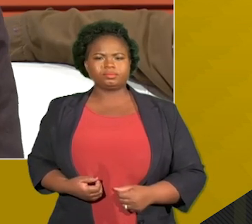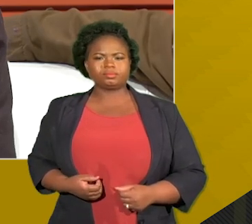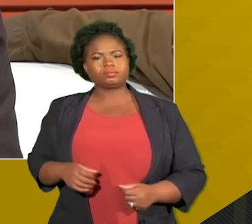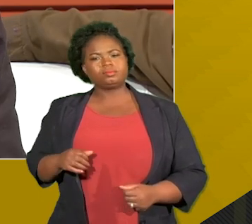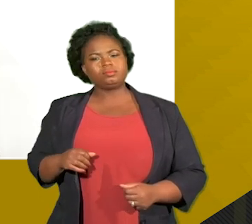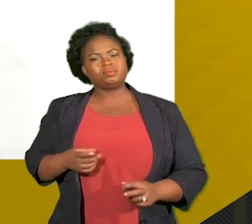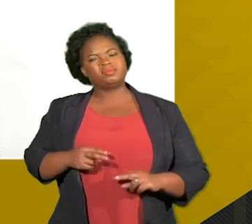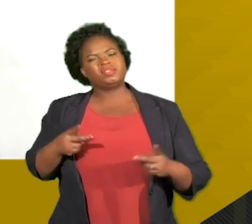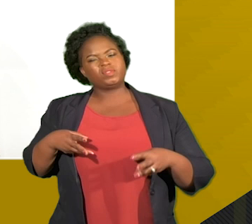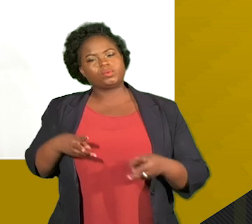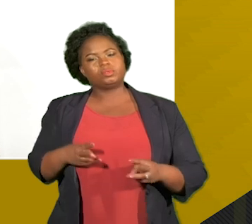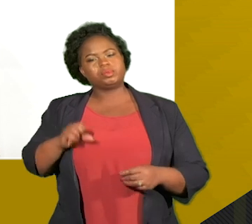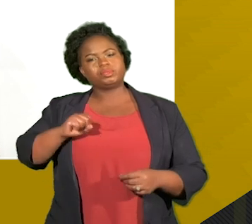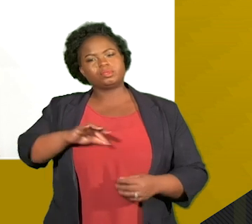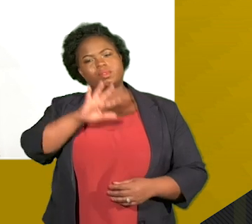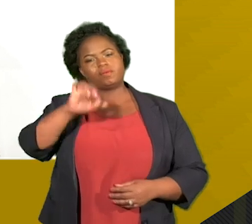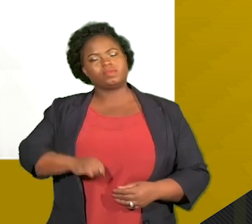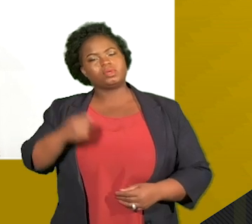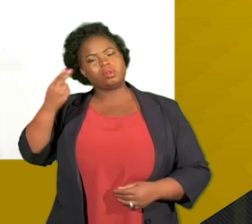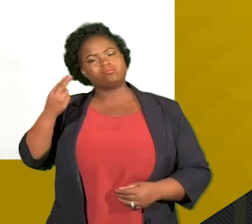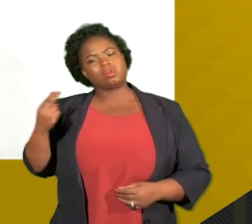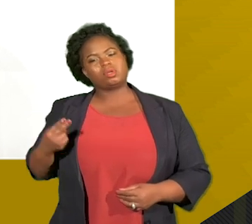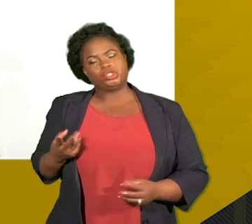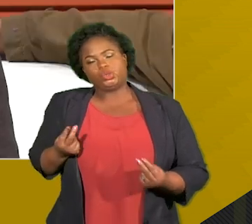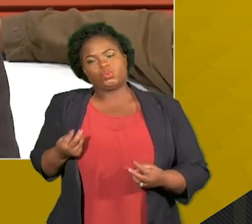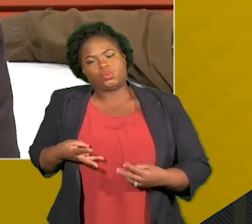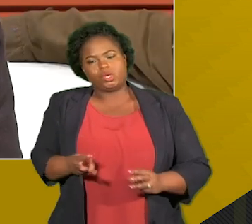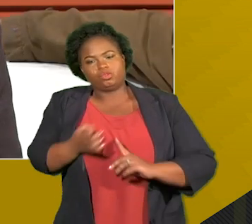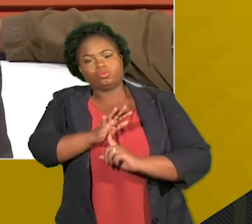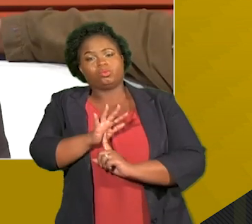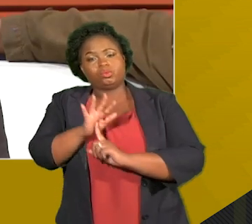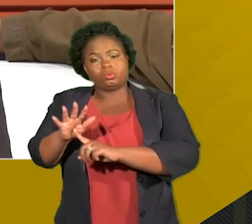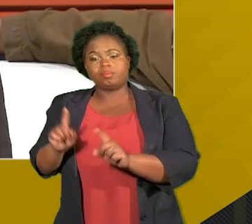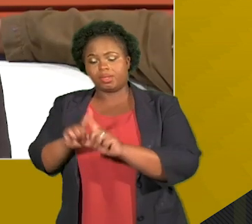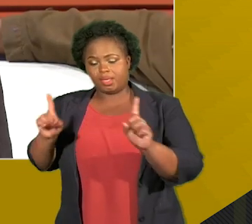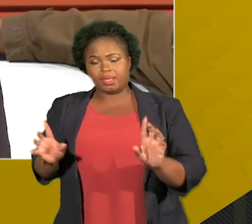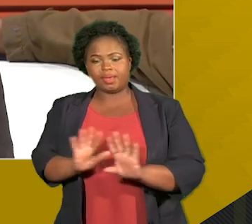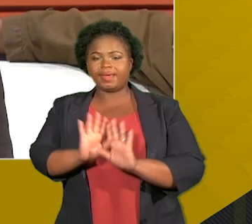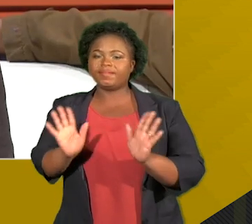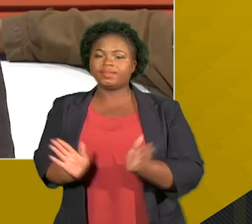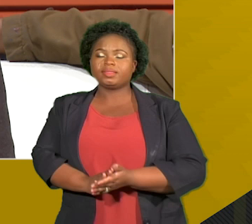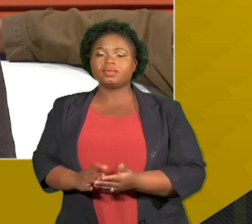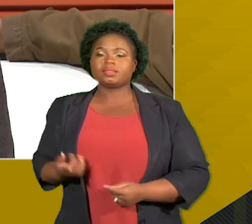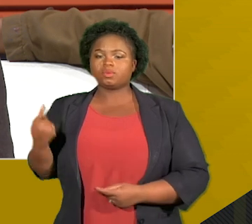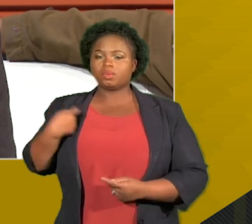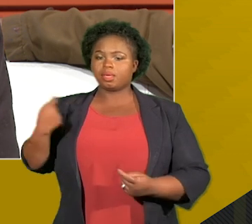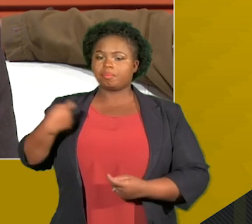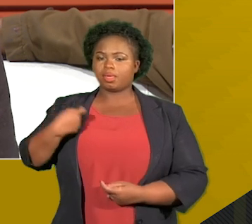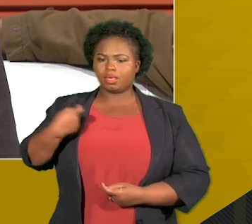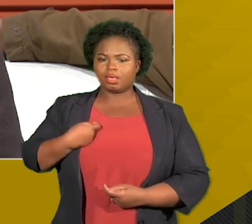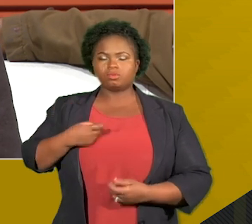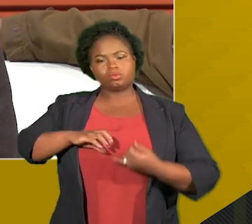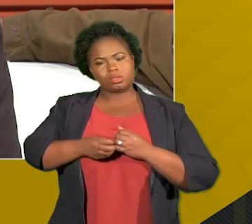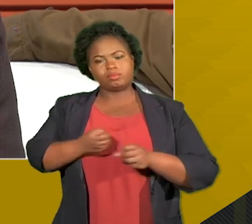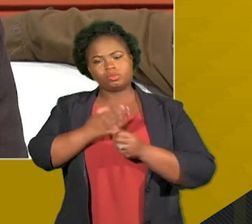contemporary South African art market, but also make sure that whatever I put down and whatever they're paying us for is to